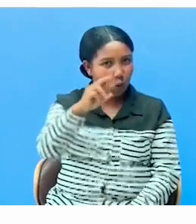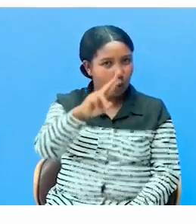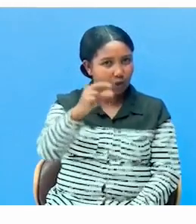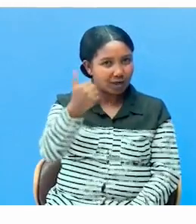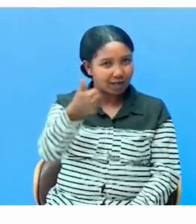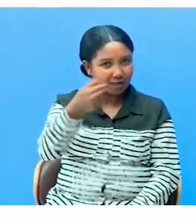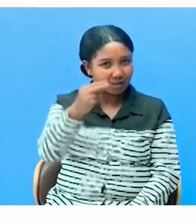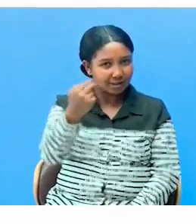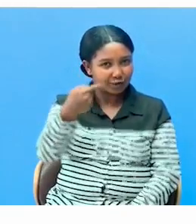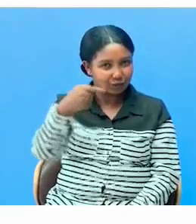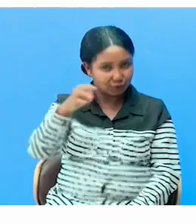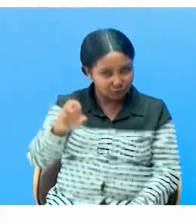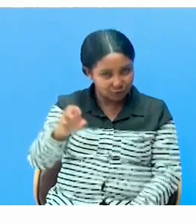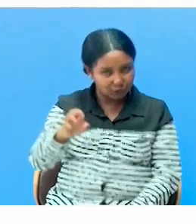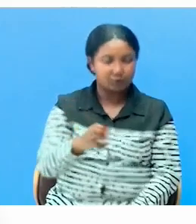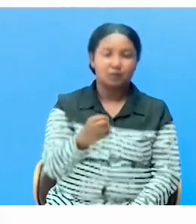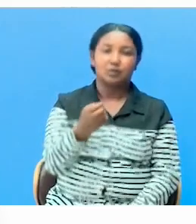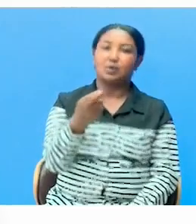or